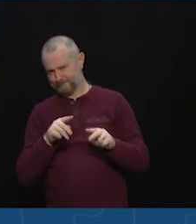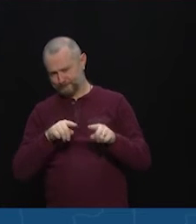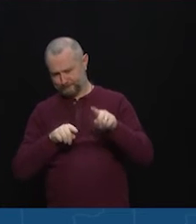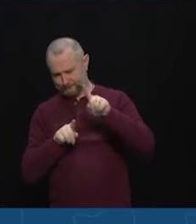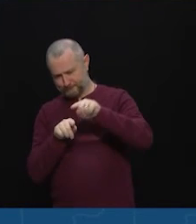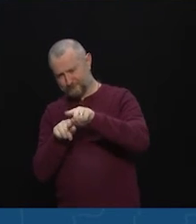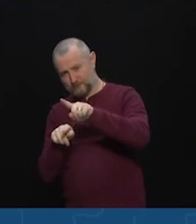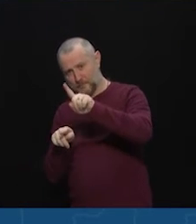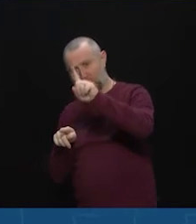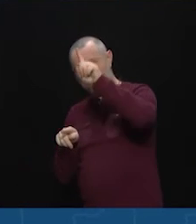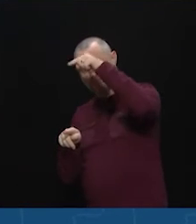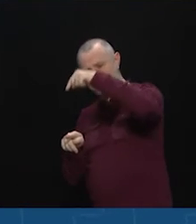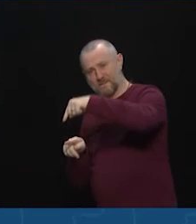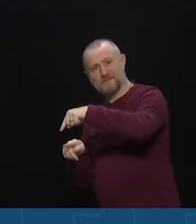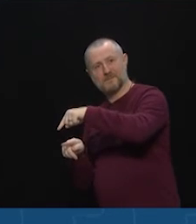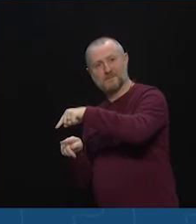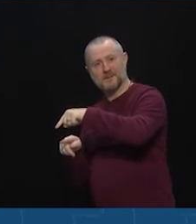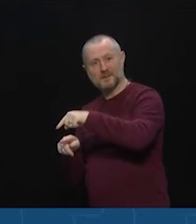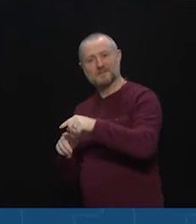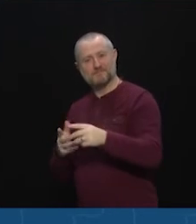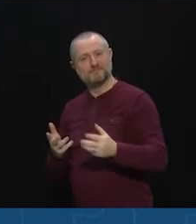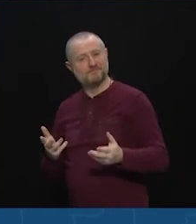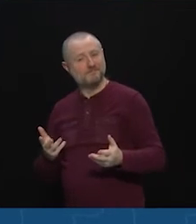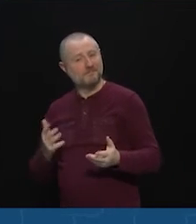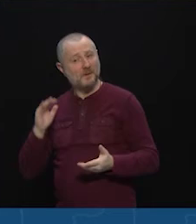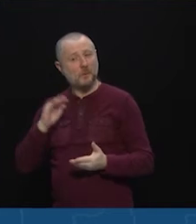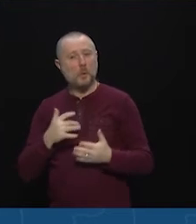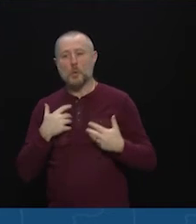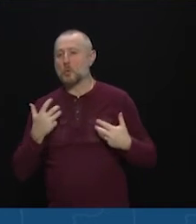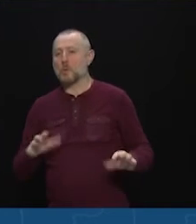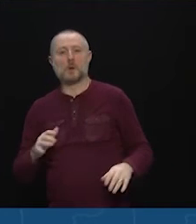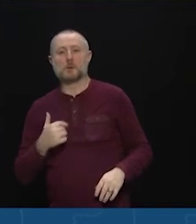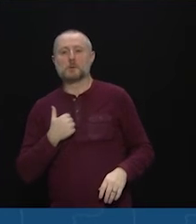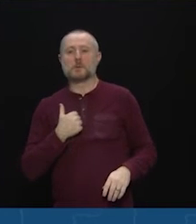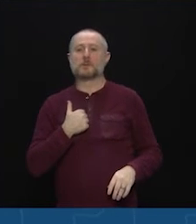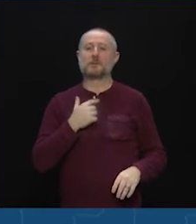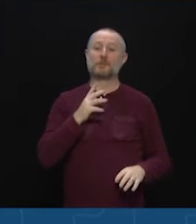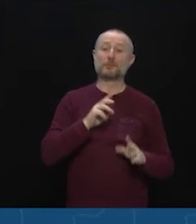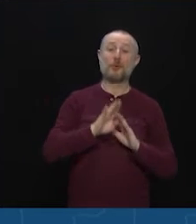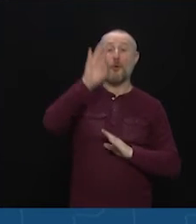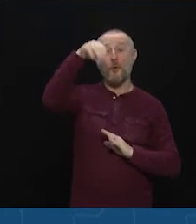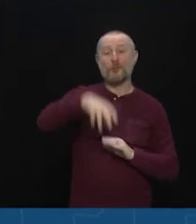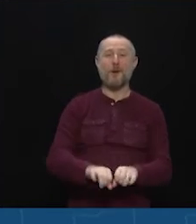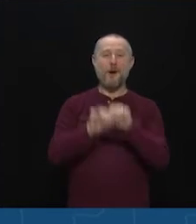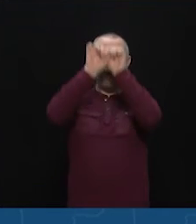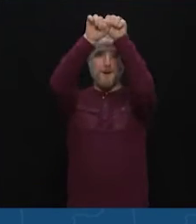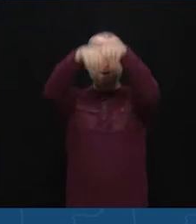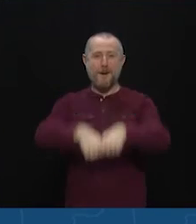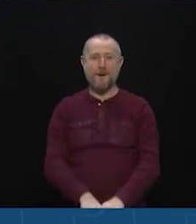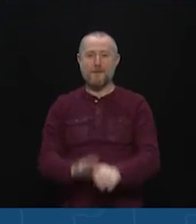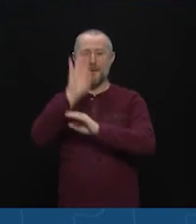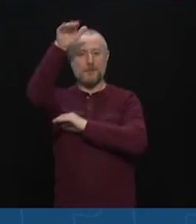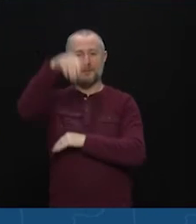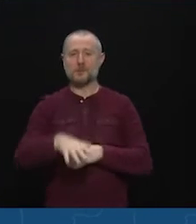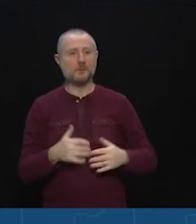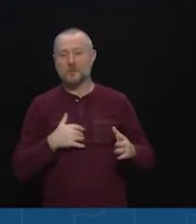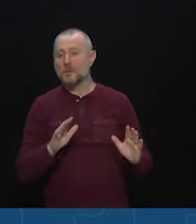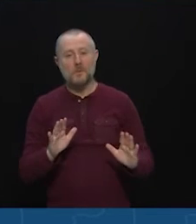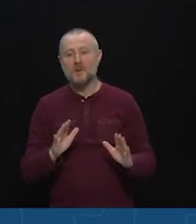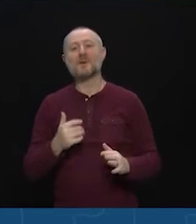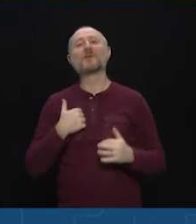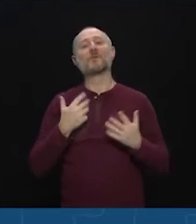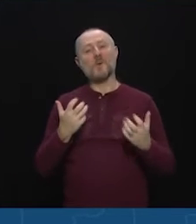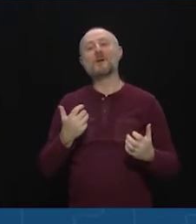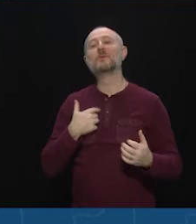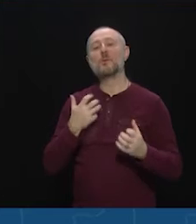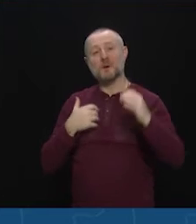at the fairgrounds, I'm saying, I don't want to be on a roller coaster anymore. I want to go straight down, and let's hope that's what's in store for us. So we are